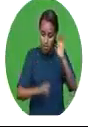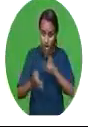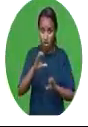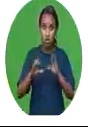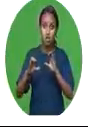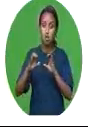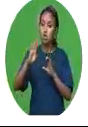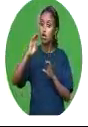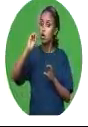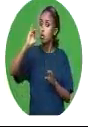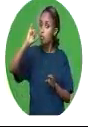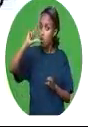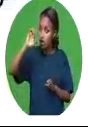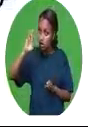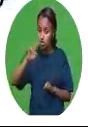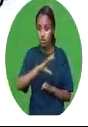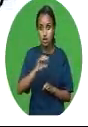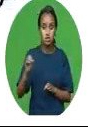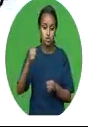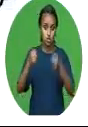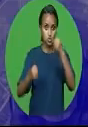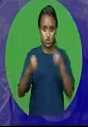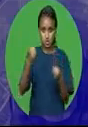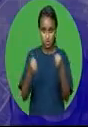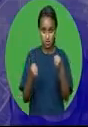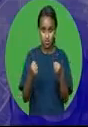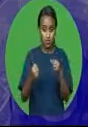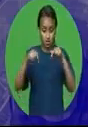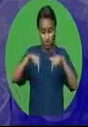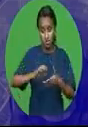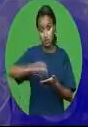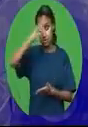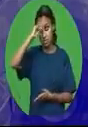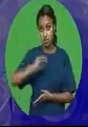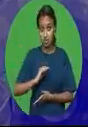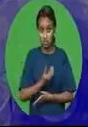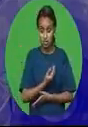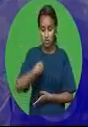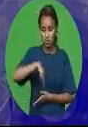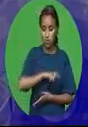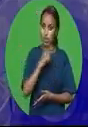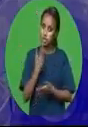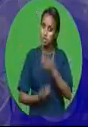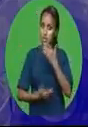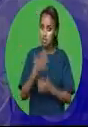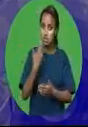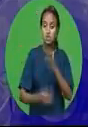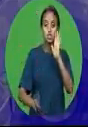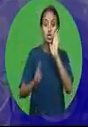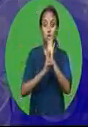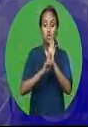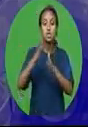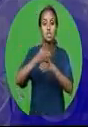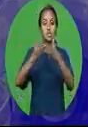vessels, boilers, and chimneys. In our today's lesson, we will discuss the rules and steps